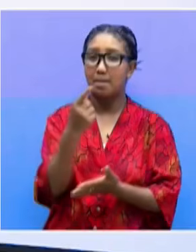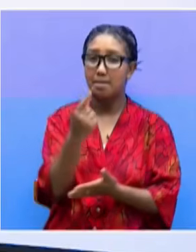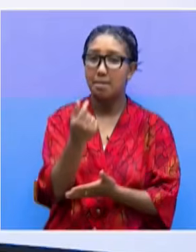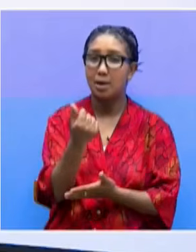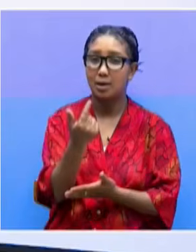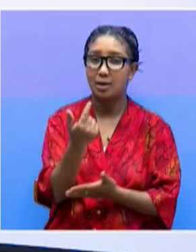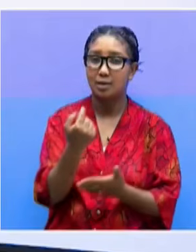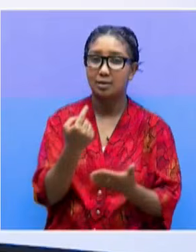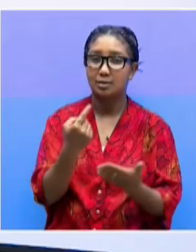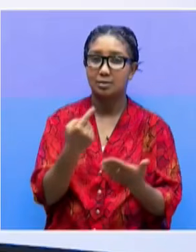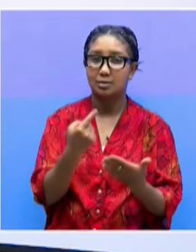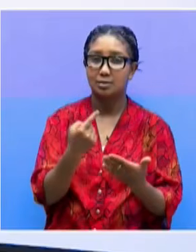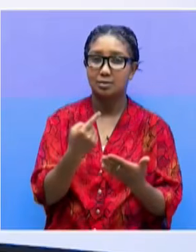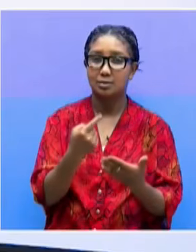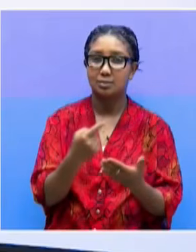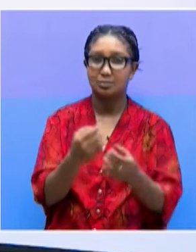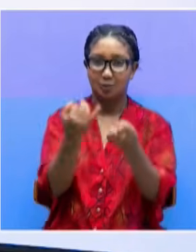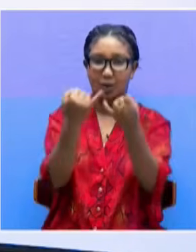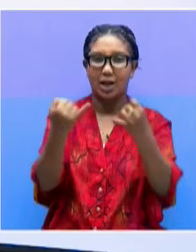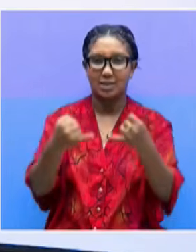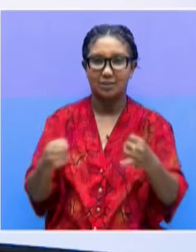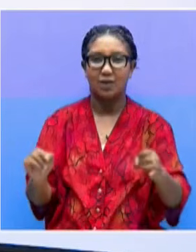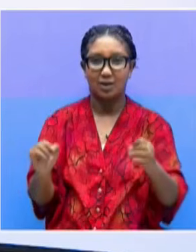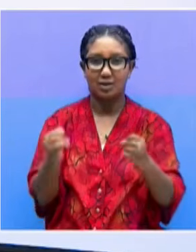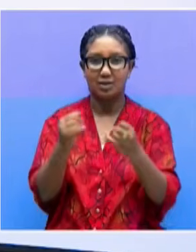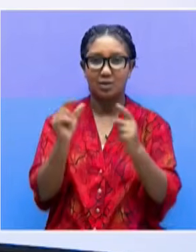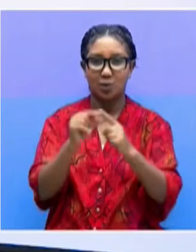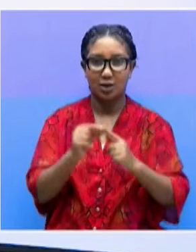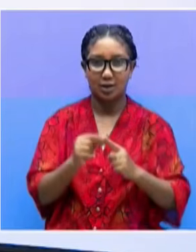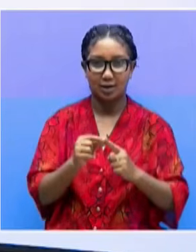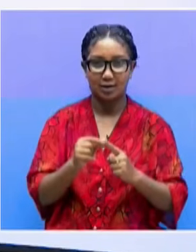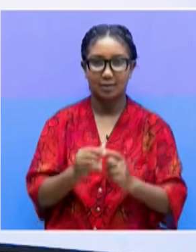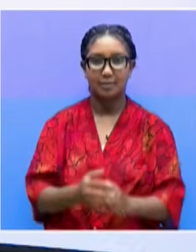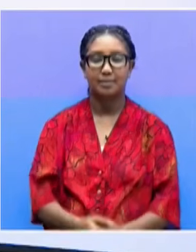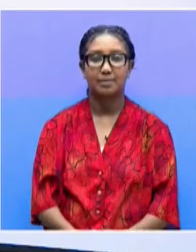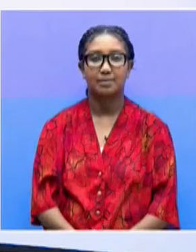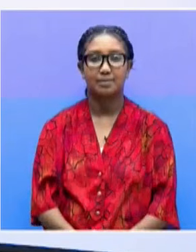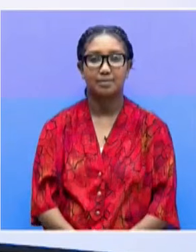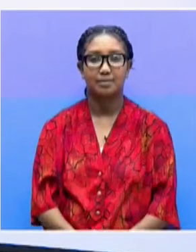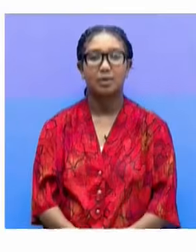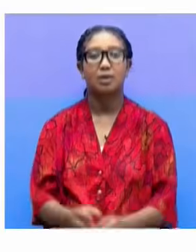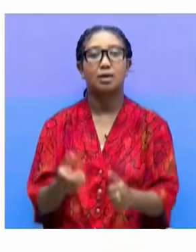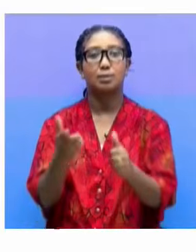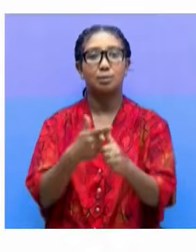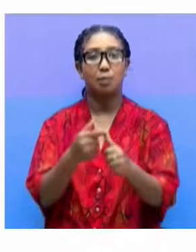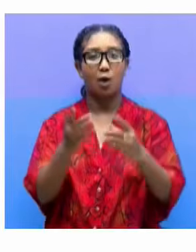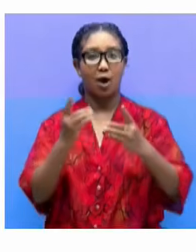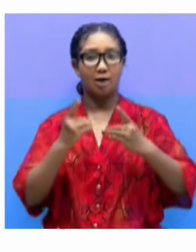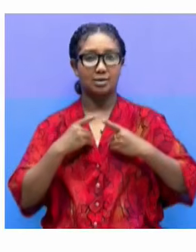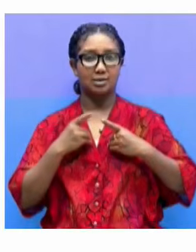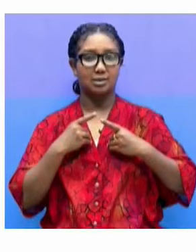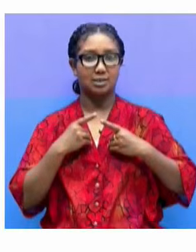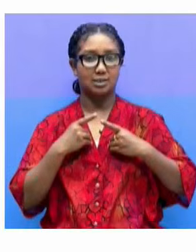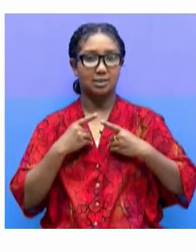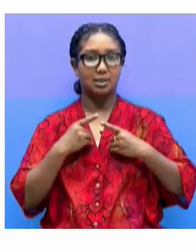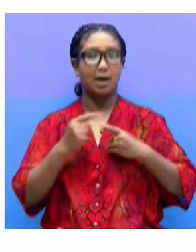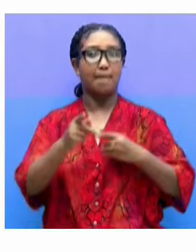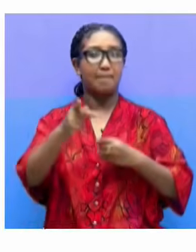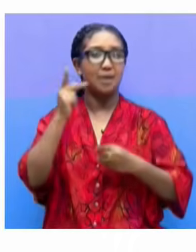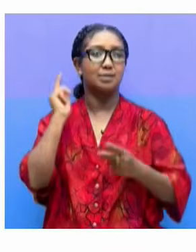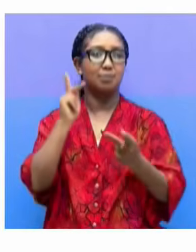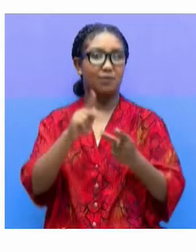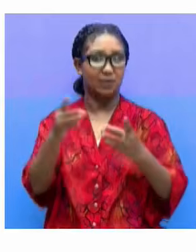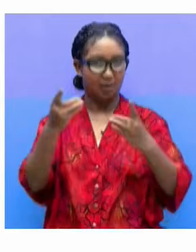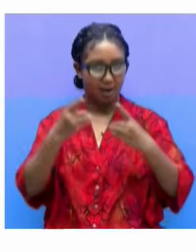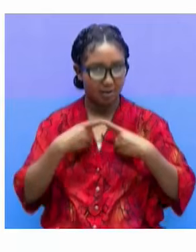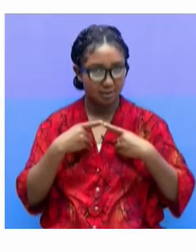this time, let's classify the words here. The first had, it is the past perfect